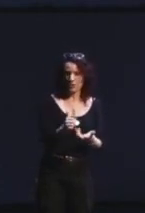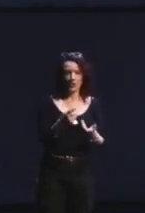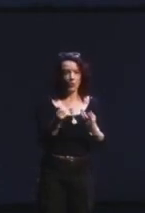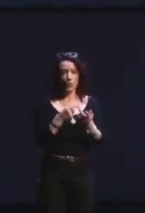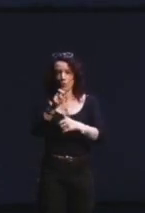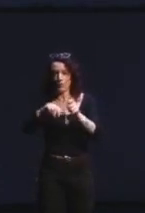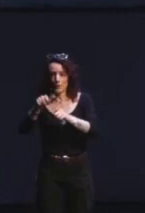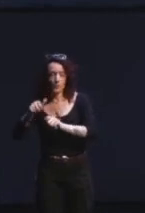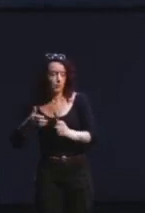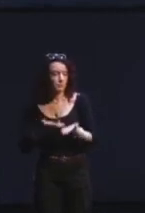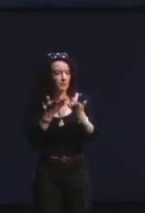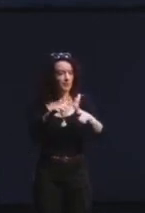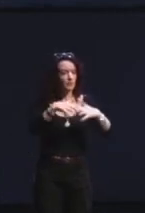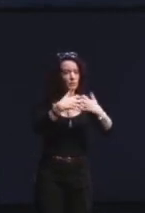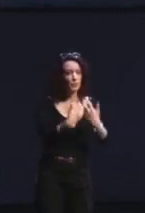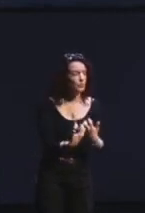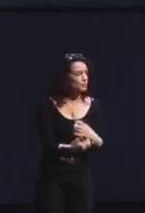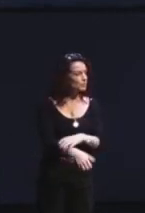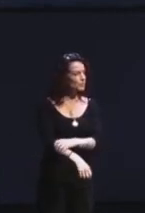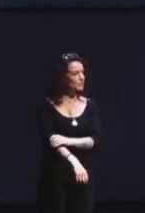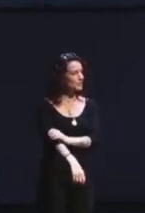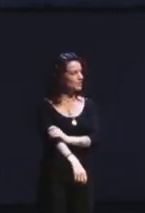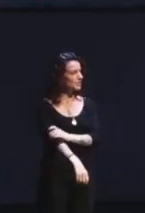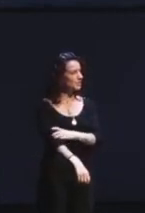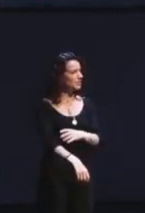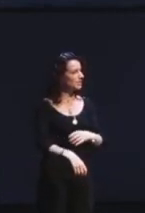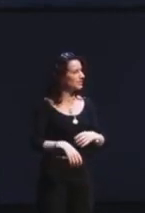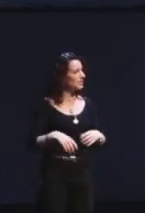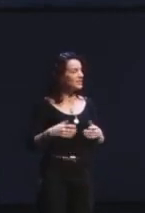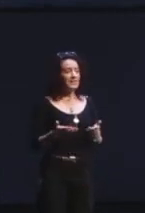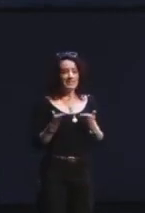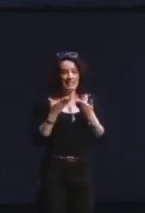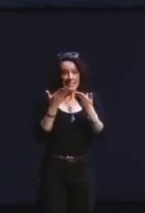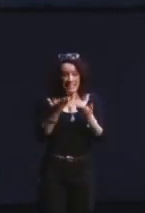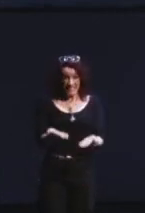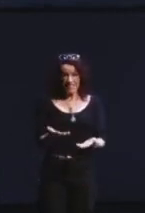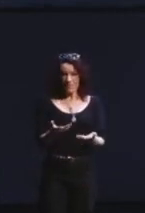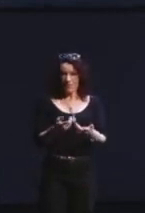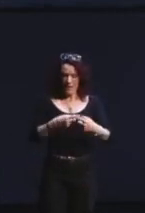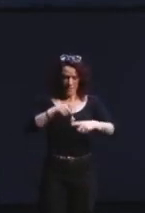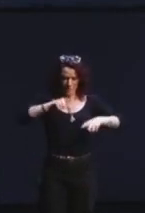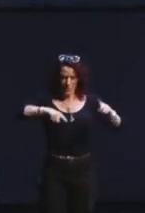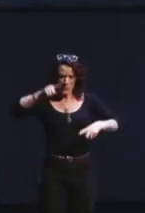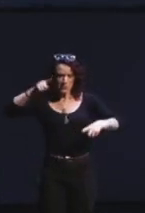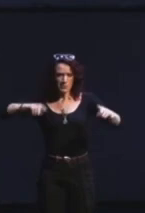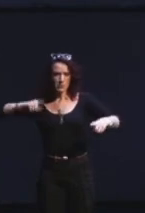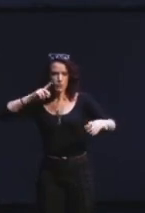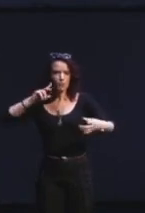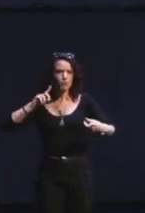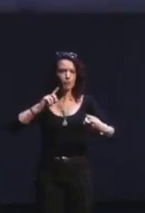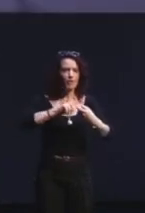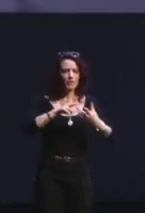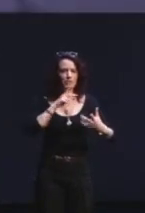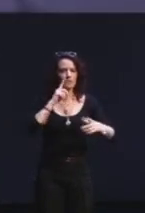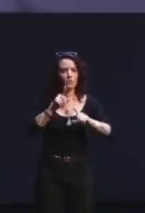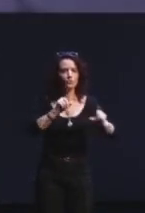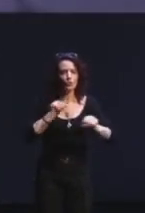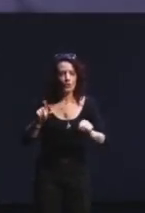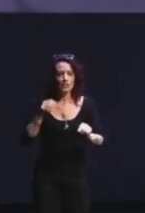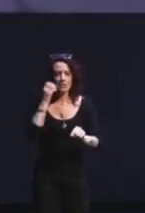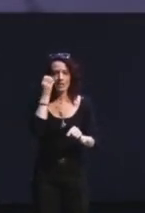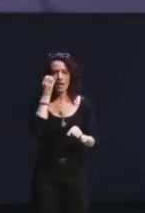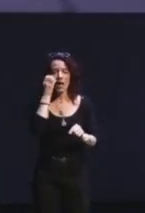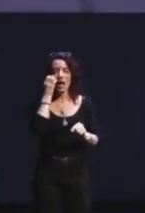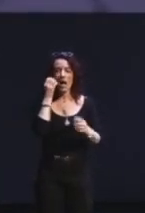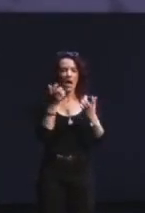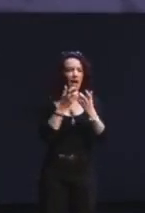people. This is outside of a project, once a project is ended, to give participants multiple frames of reference from which to choose how they develop